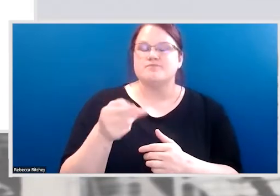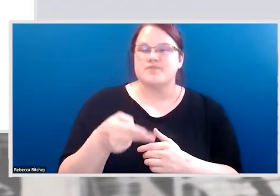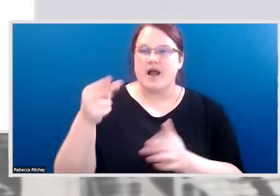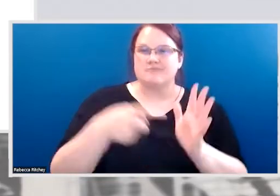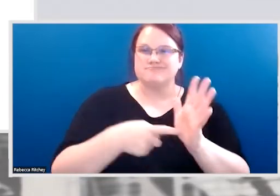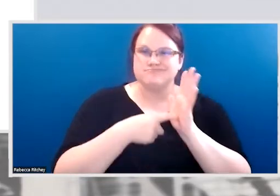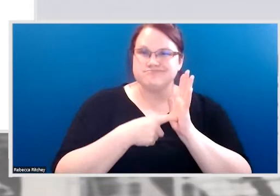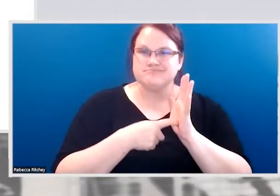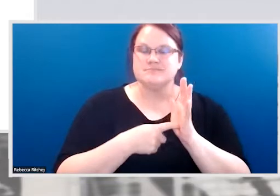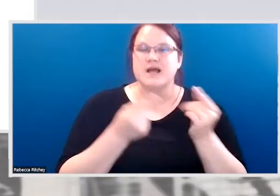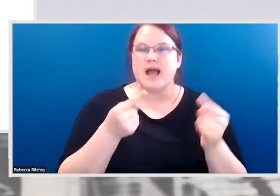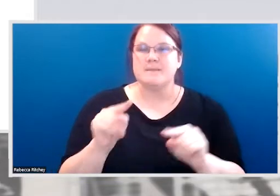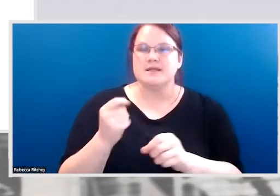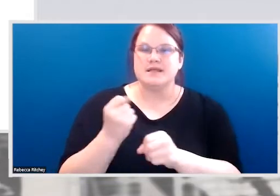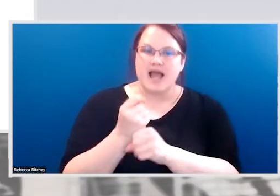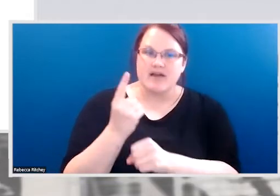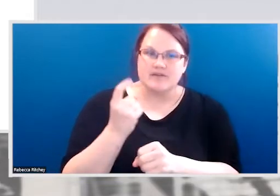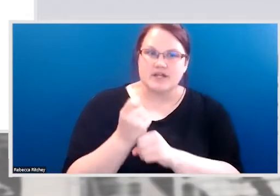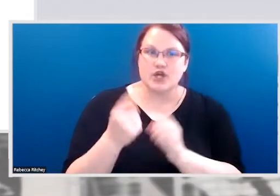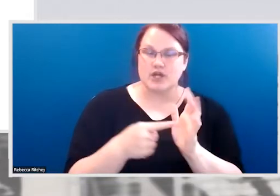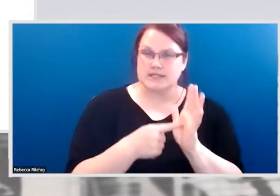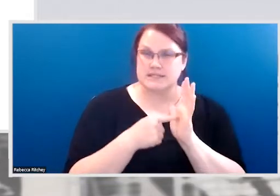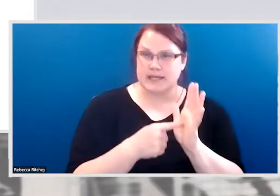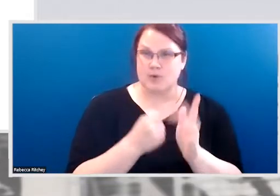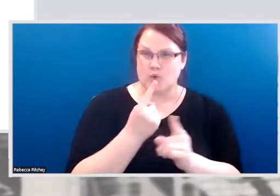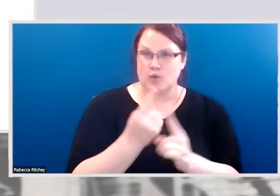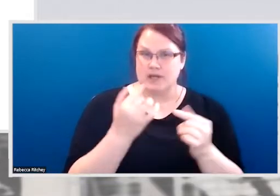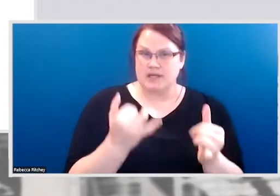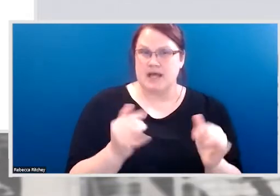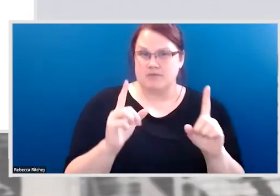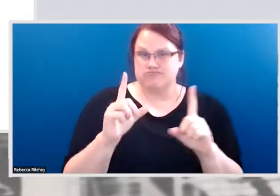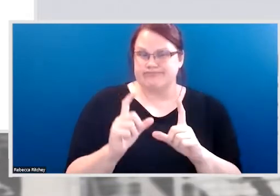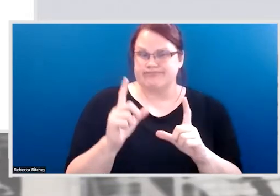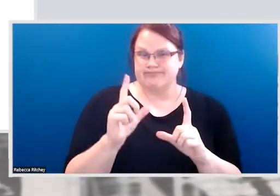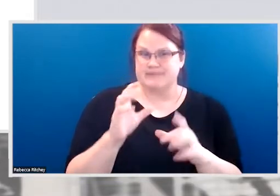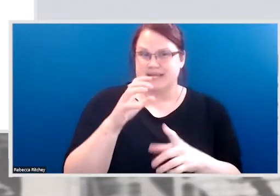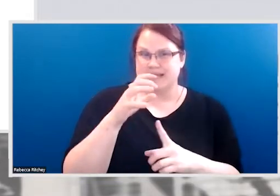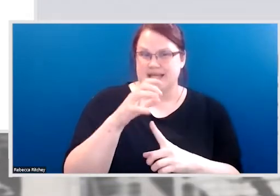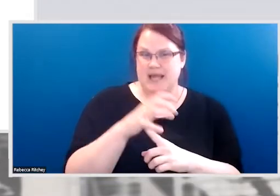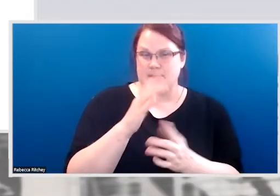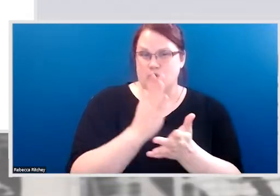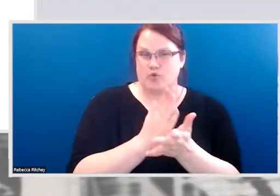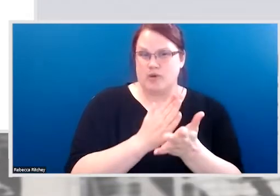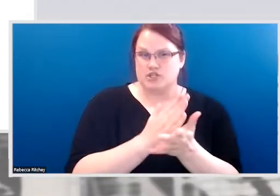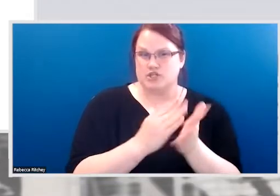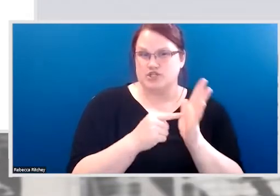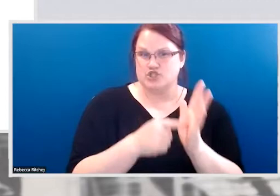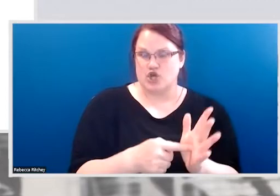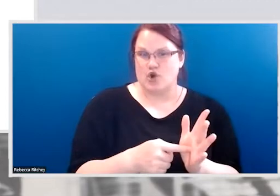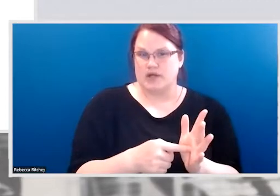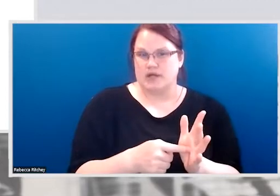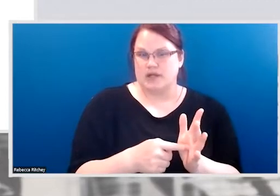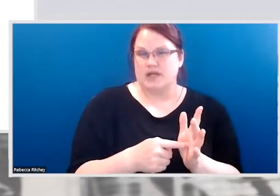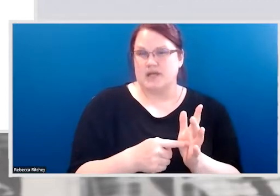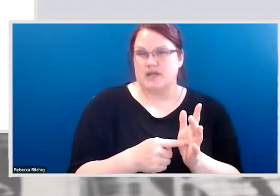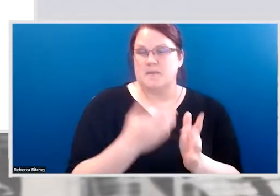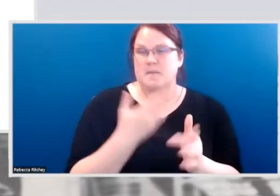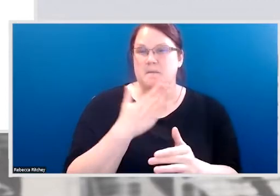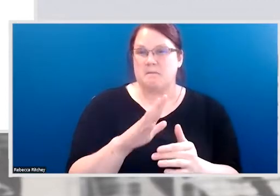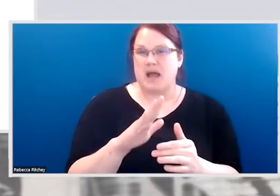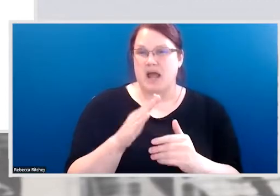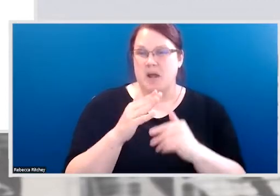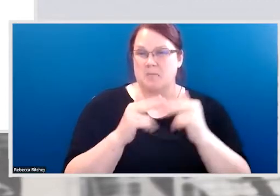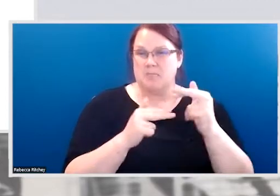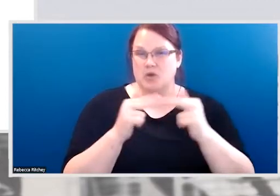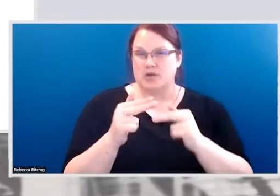year. So for example, right now we're looking at an excerpt of the capital budget showing the remediation of condemned buildings page that